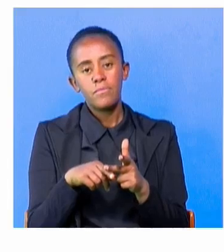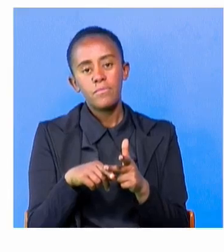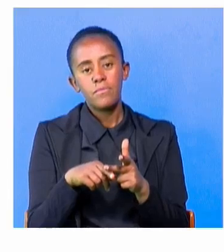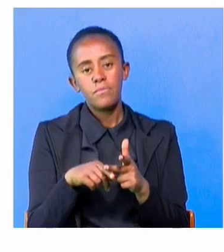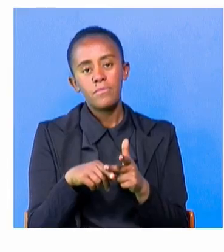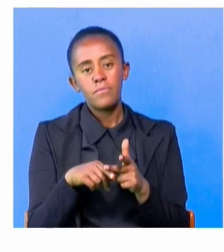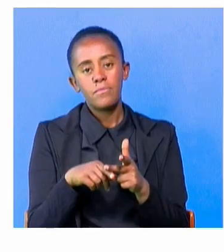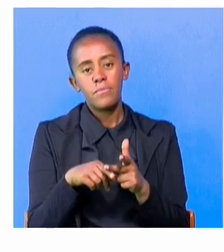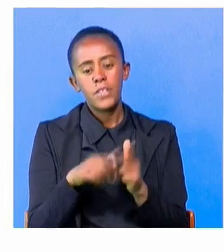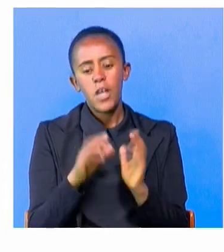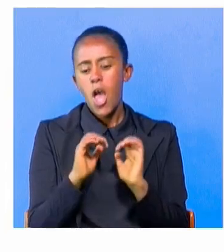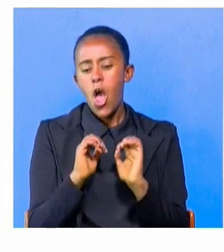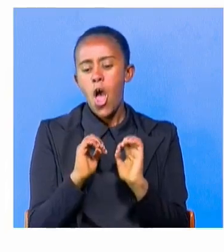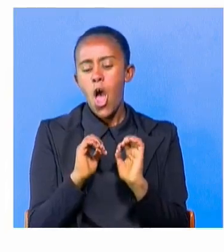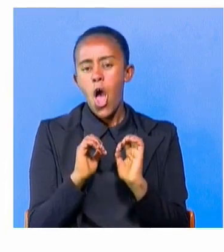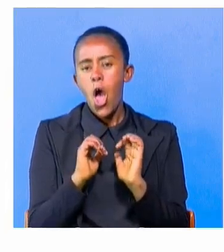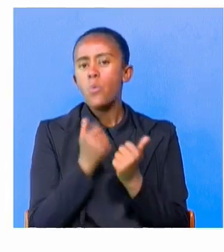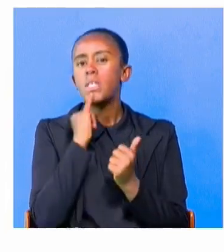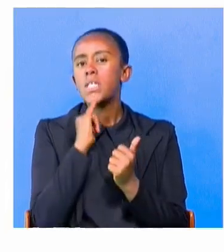How is everything?